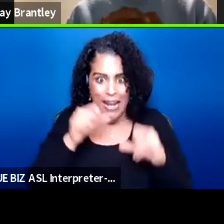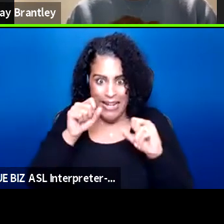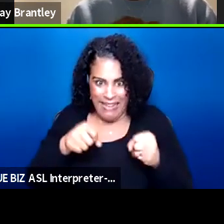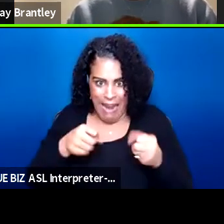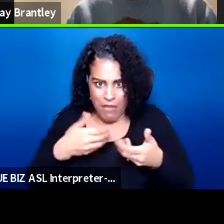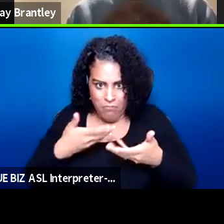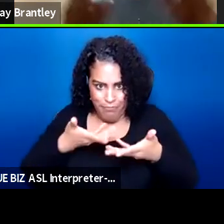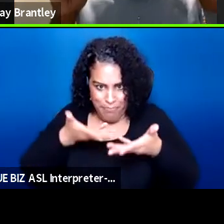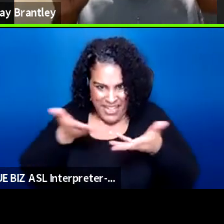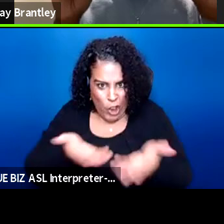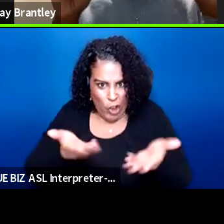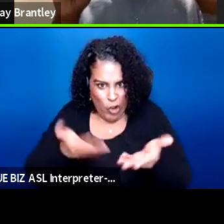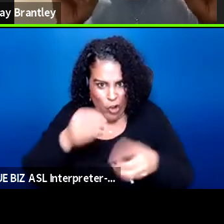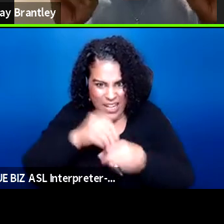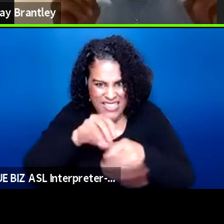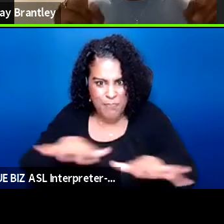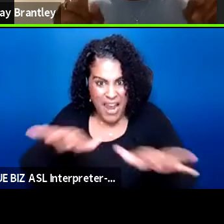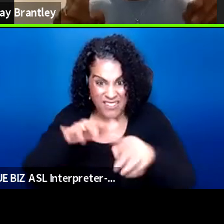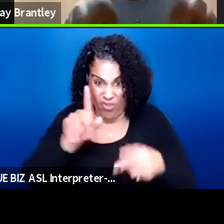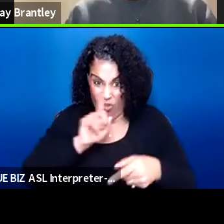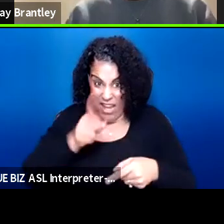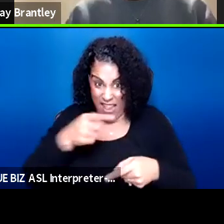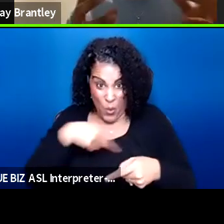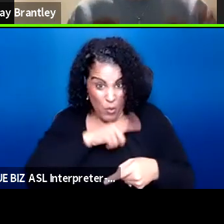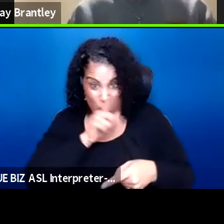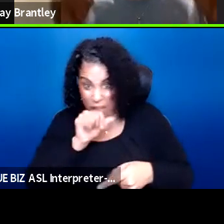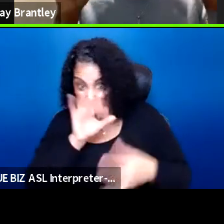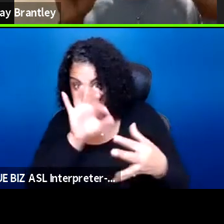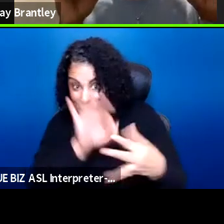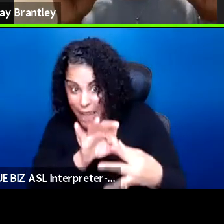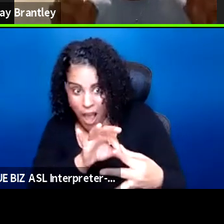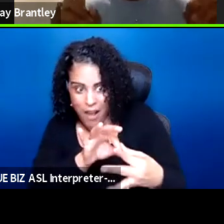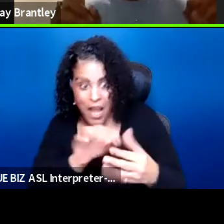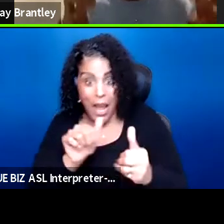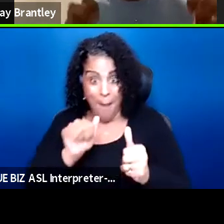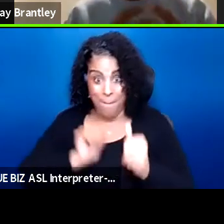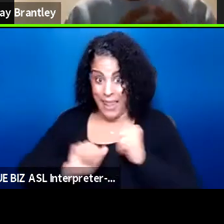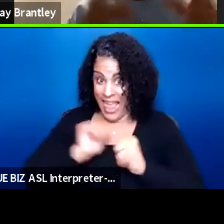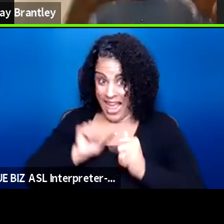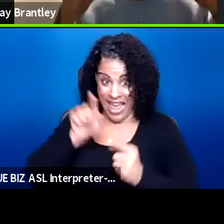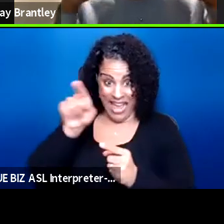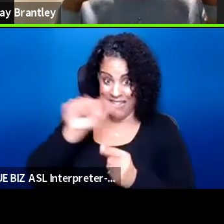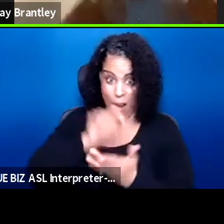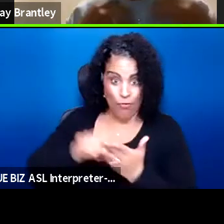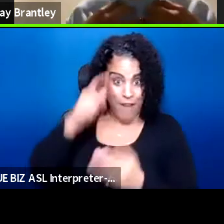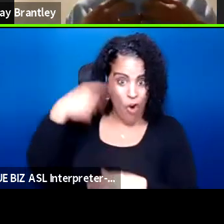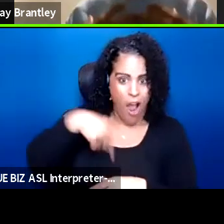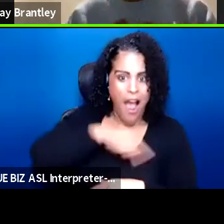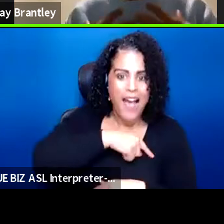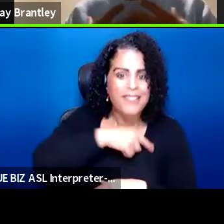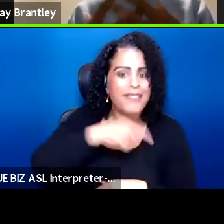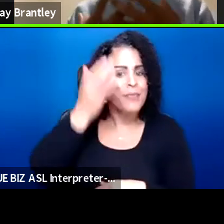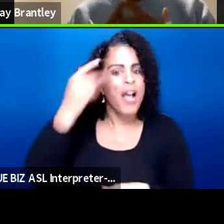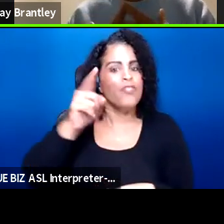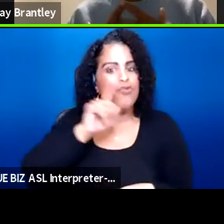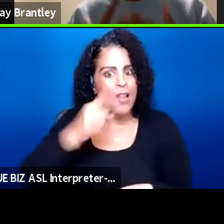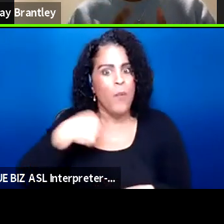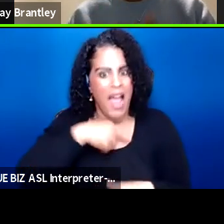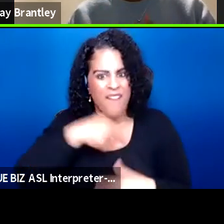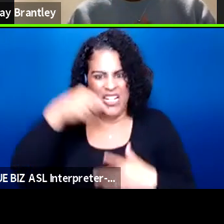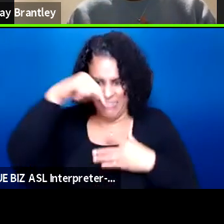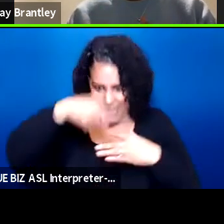in spaces that we don't belong in, that a play that was not written for us. It's because we have a real deep